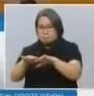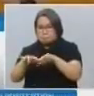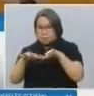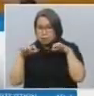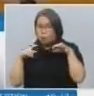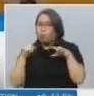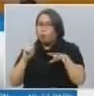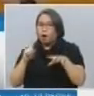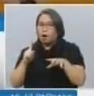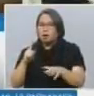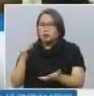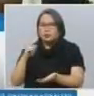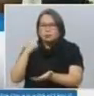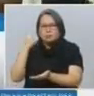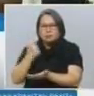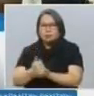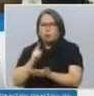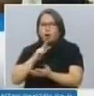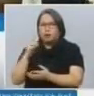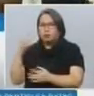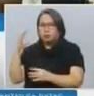the bill establishing the Coconut Farmers Trust Fund.